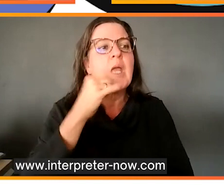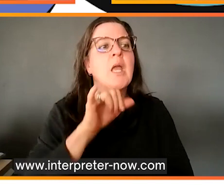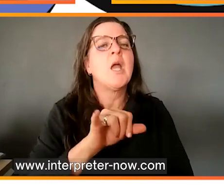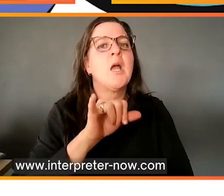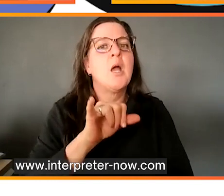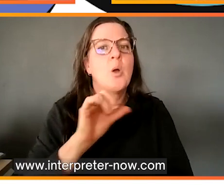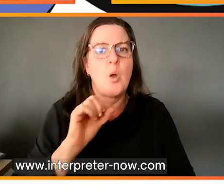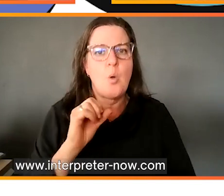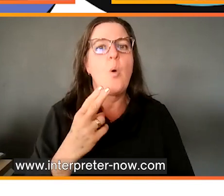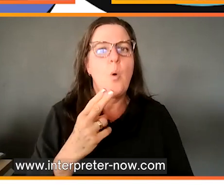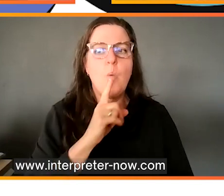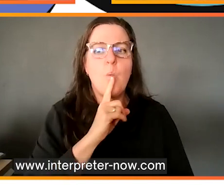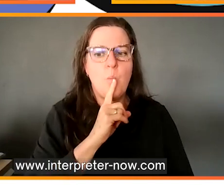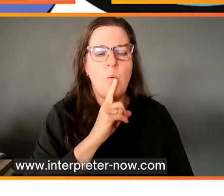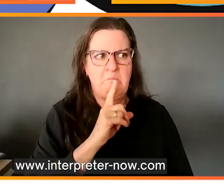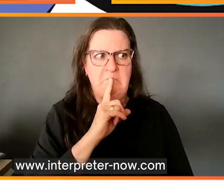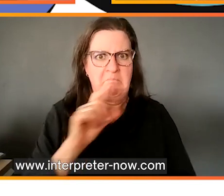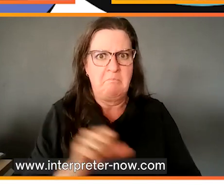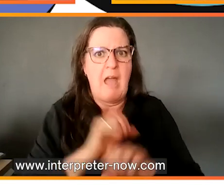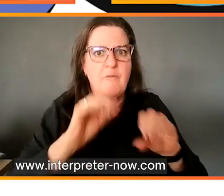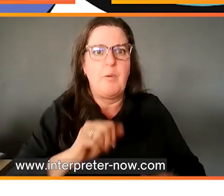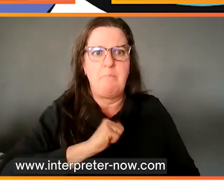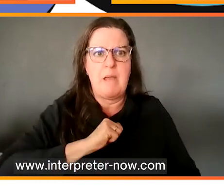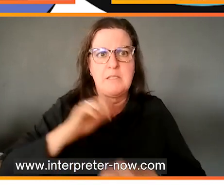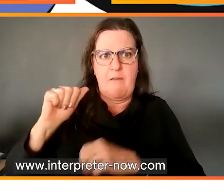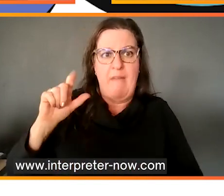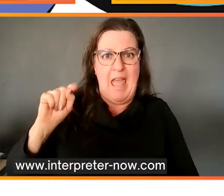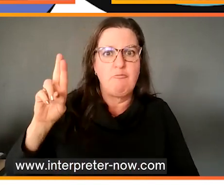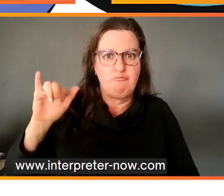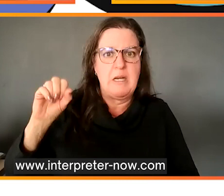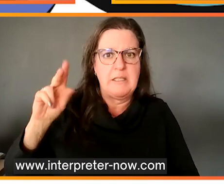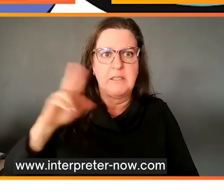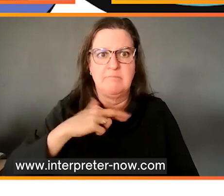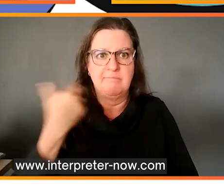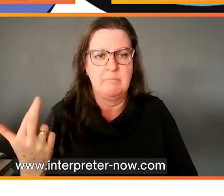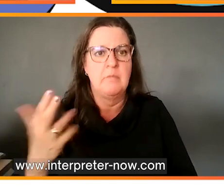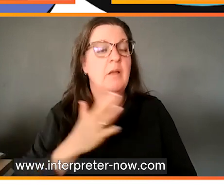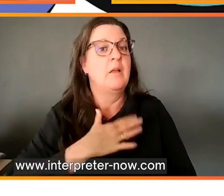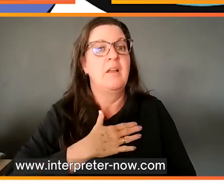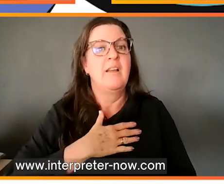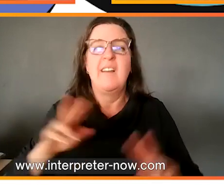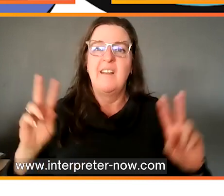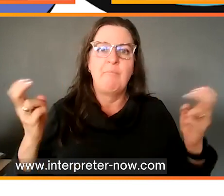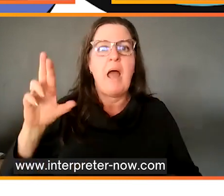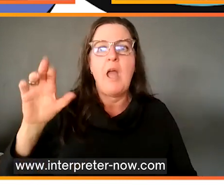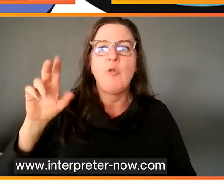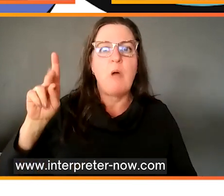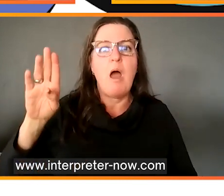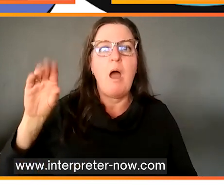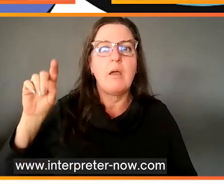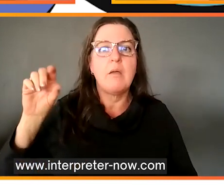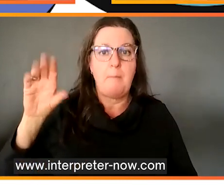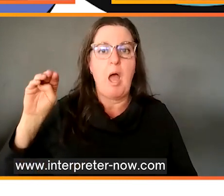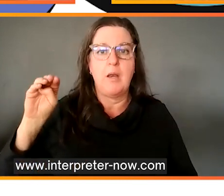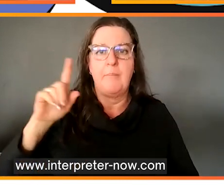alarmed. And I remember thinking, oh, I have really put myself at risk. My rock